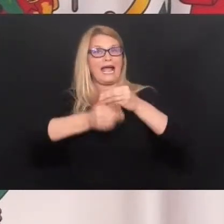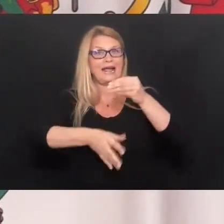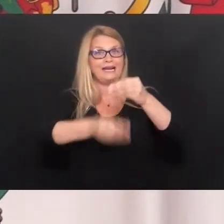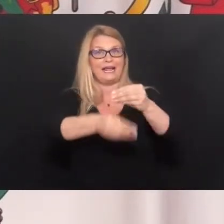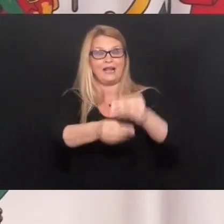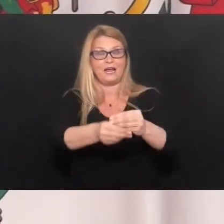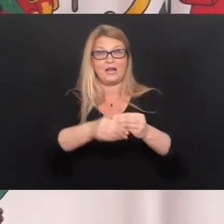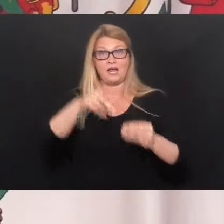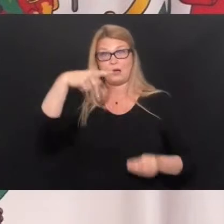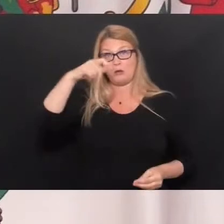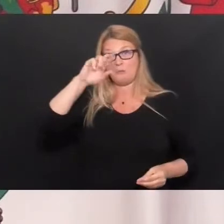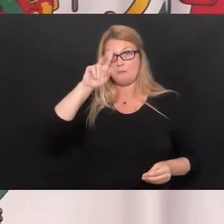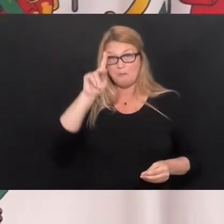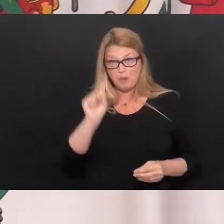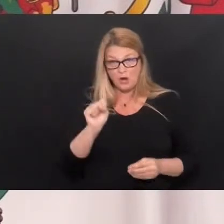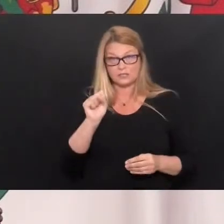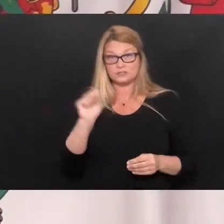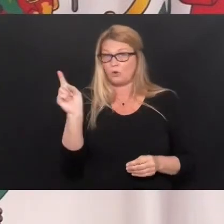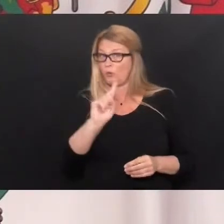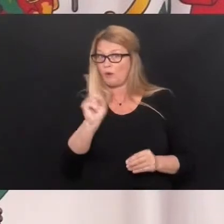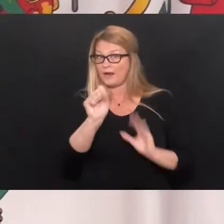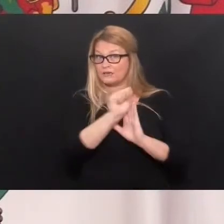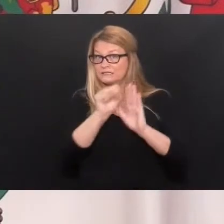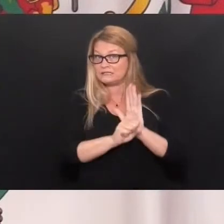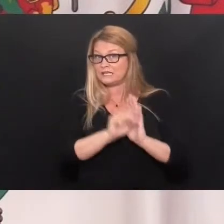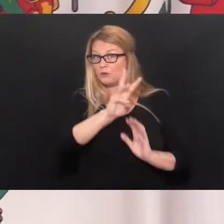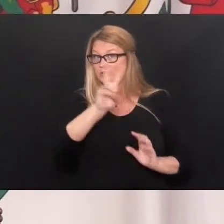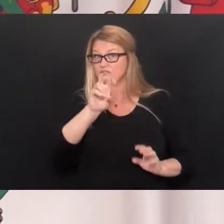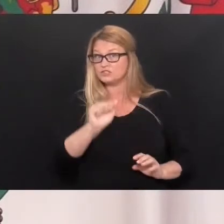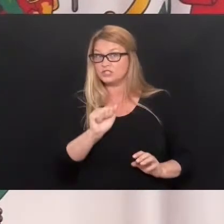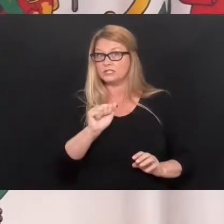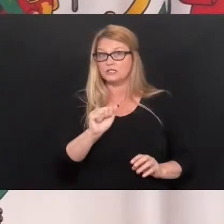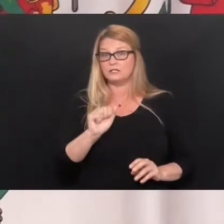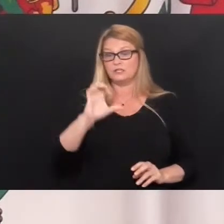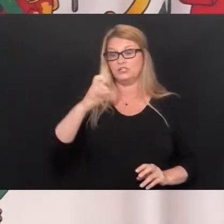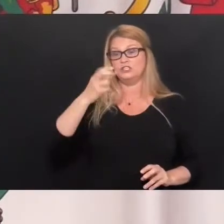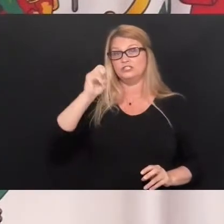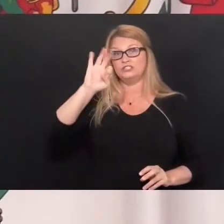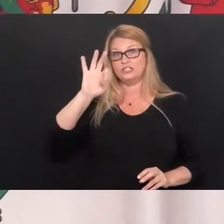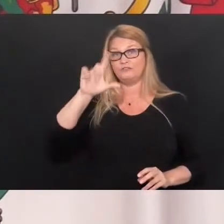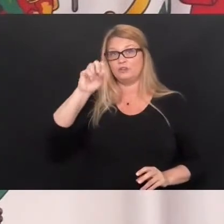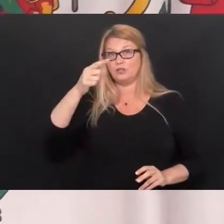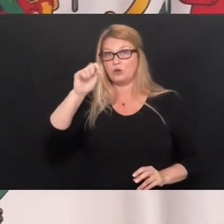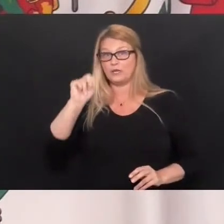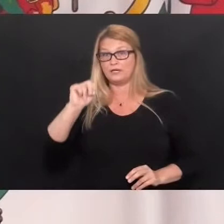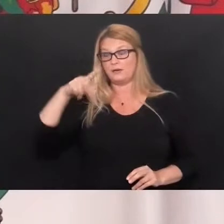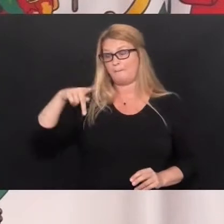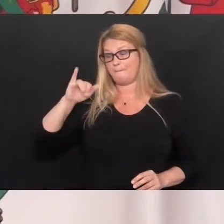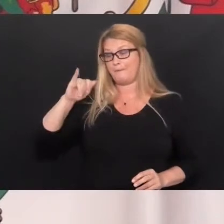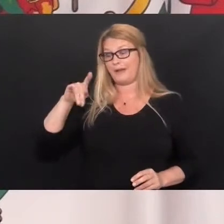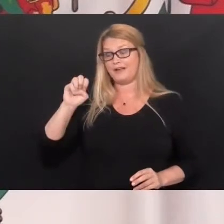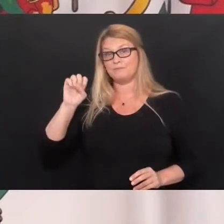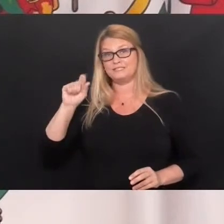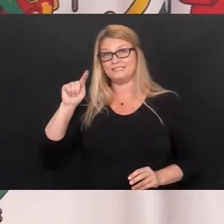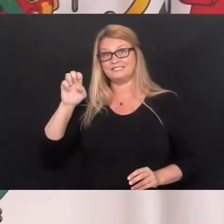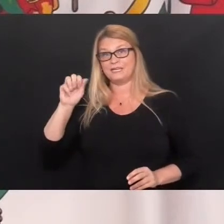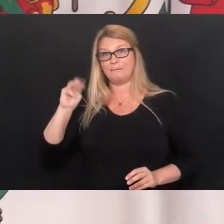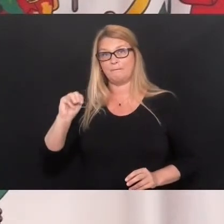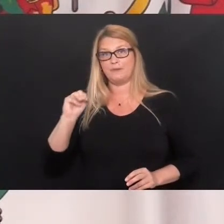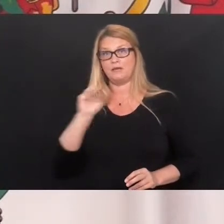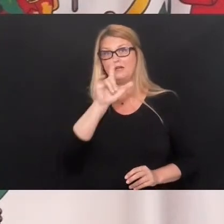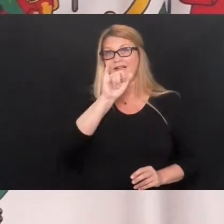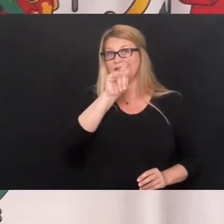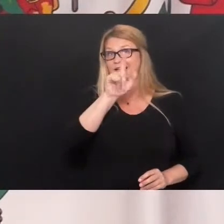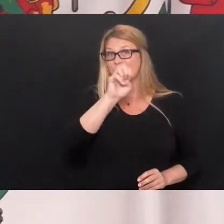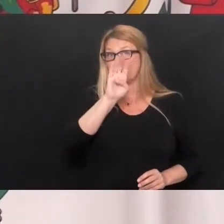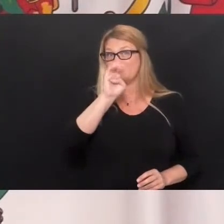parks we're going to target before Memorial Day are Chief Logan, Pipestem, Little Beaver,